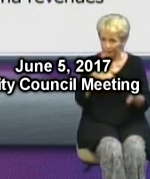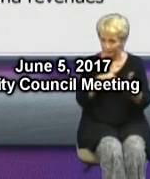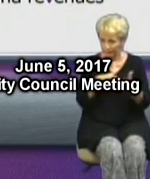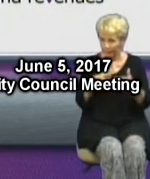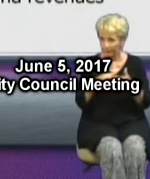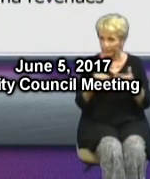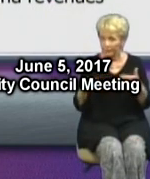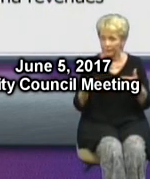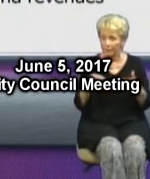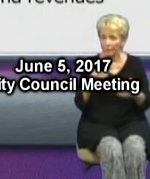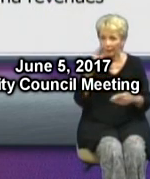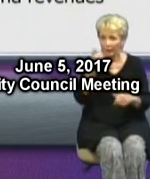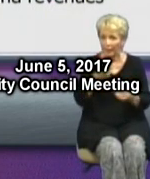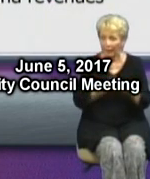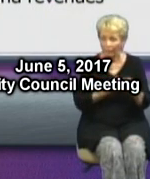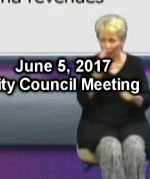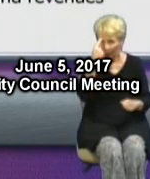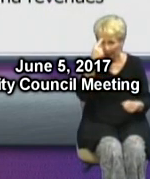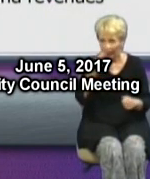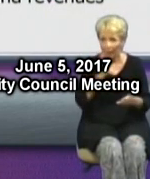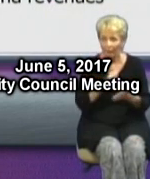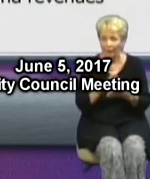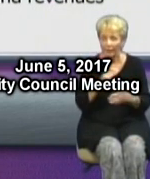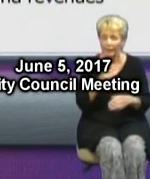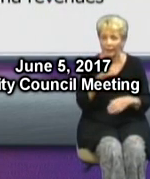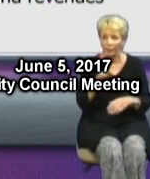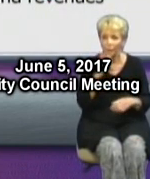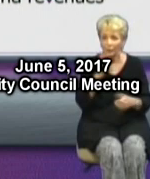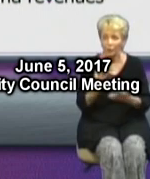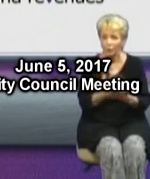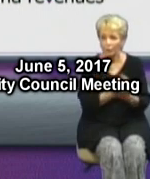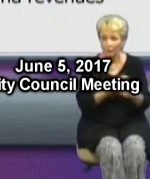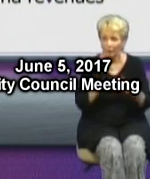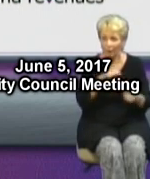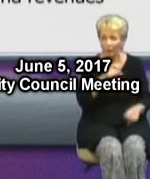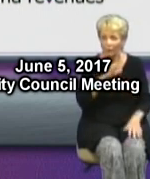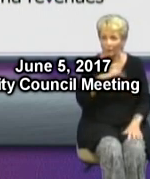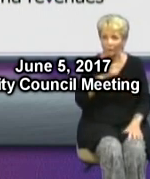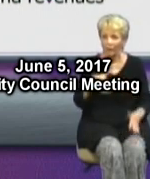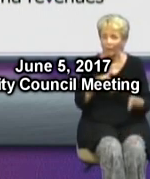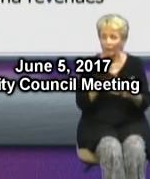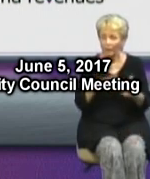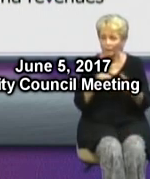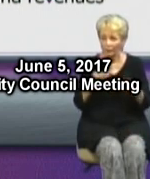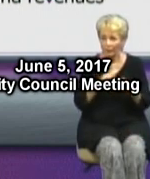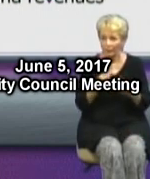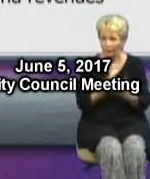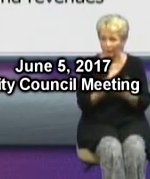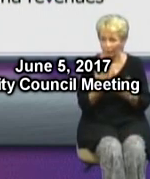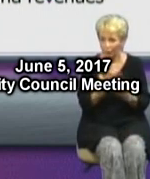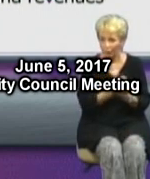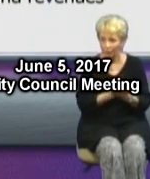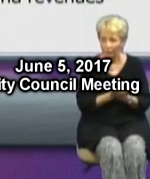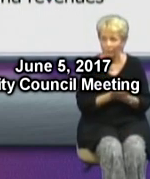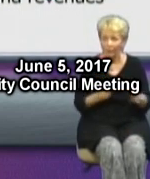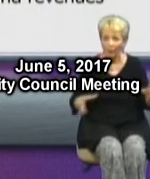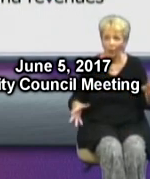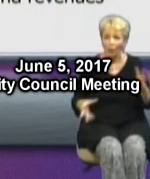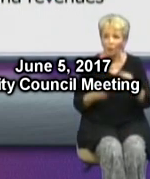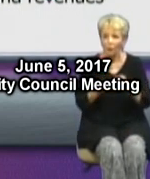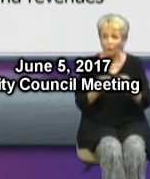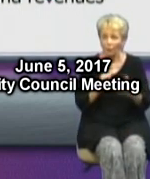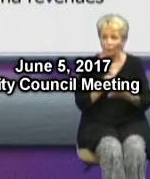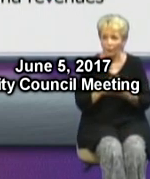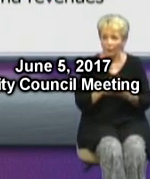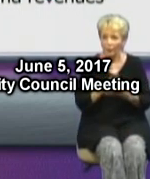$155,000. So for every penny of that tax rate, it generates about $155,000 in revenue. The total ad valorem